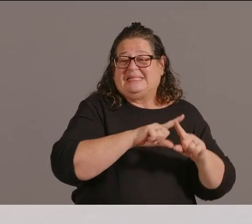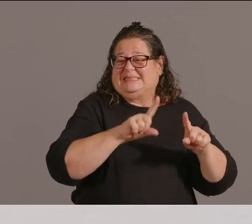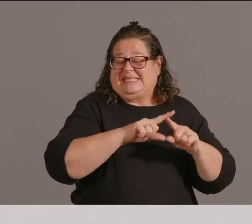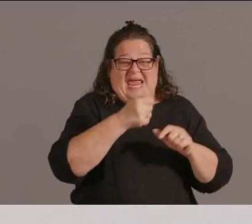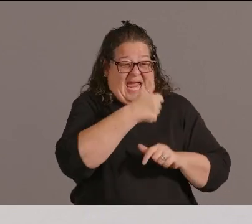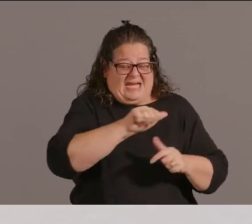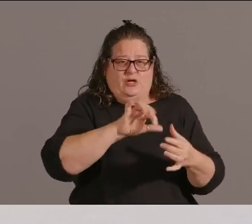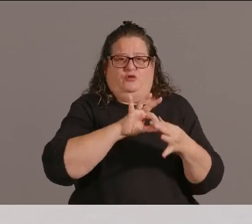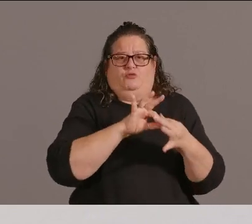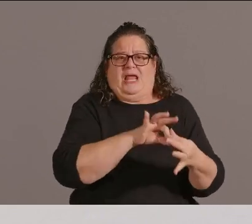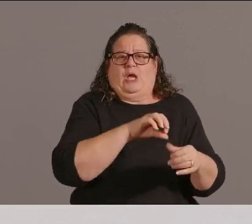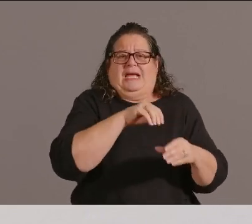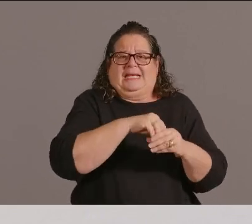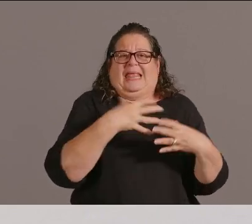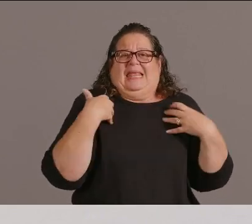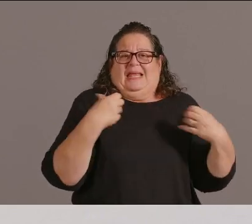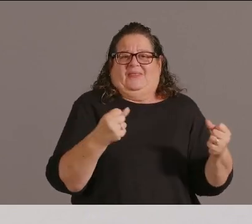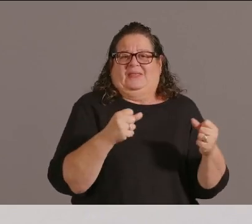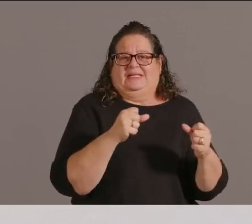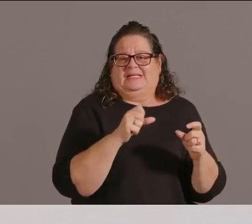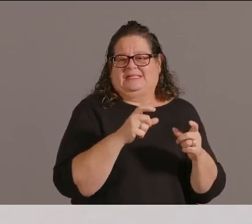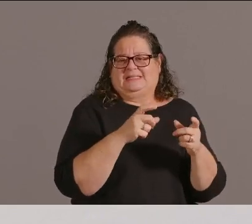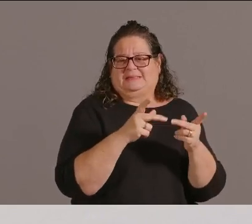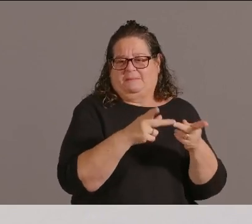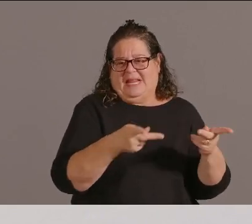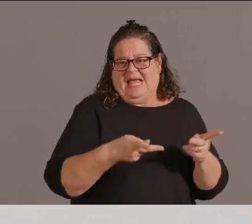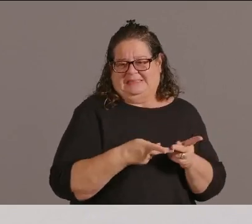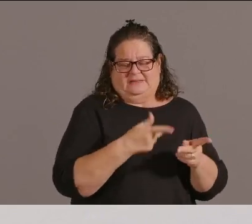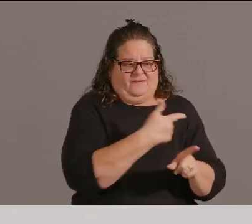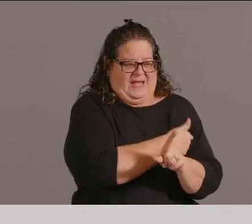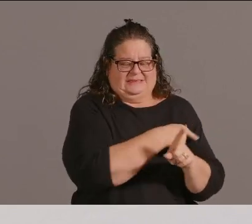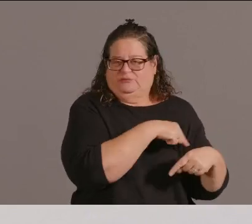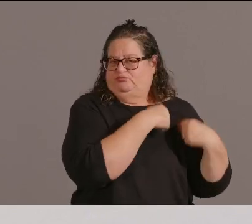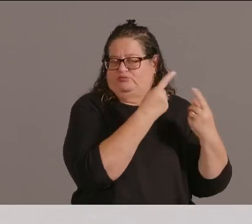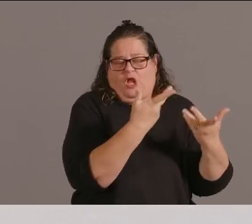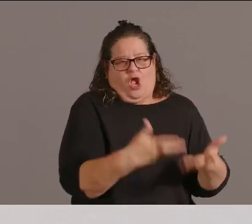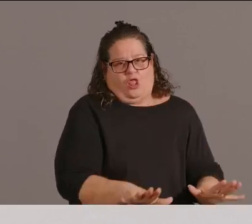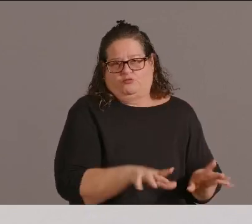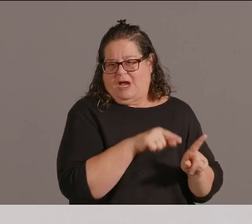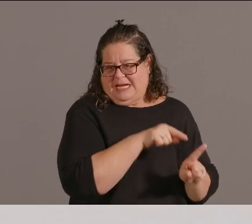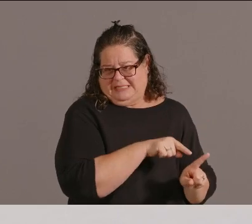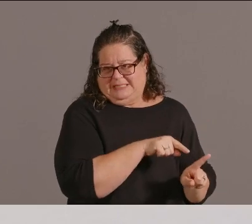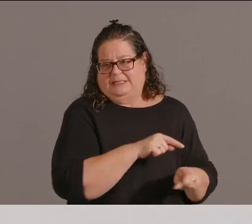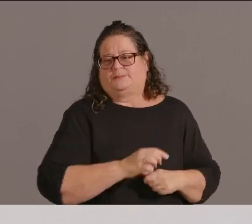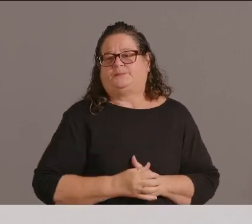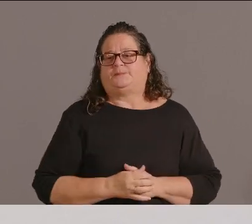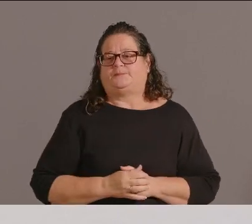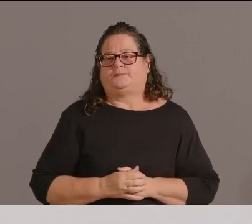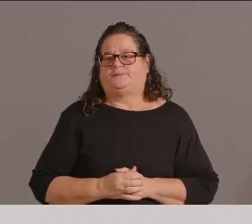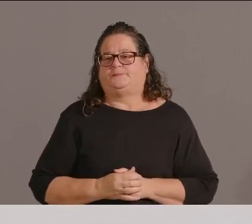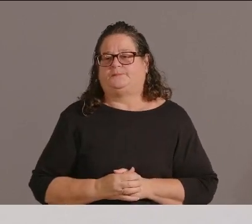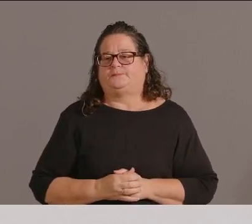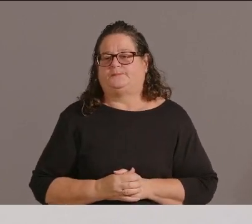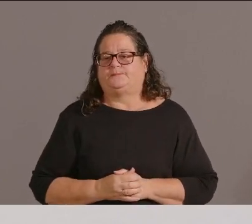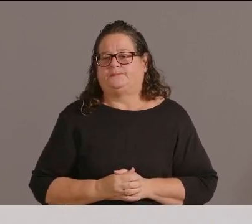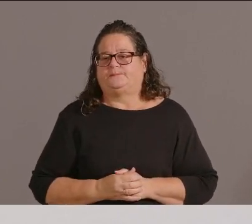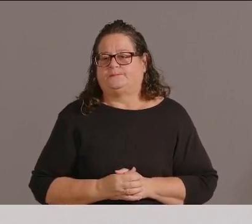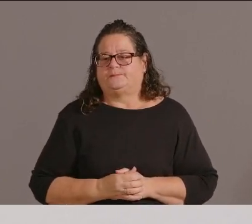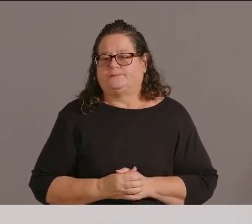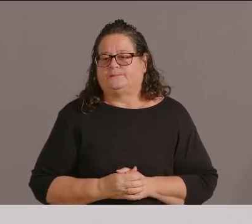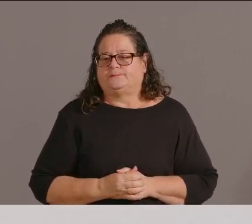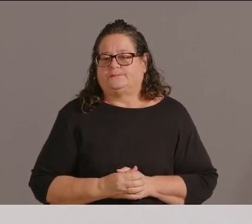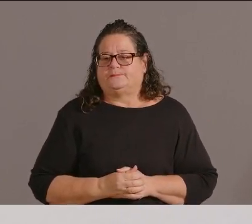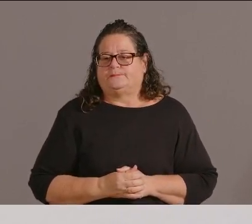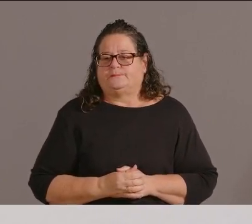that facility functioning is eligible for vaccine in those areas. And the same as